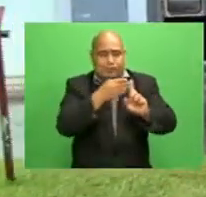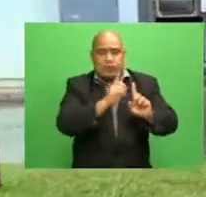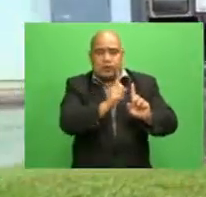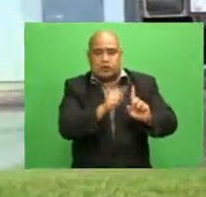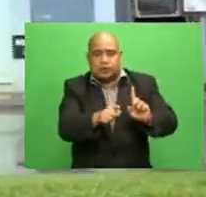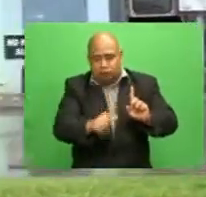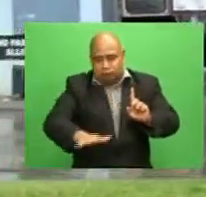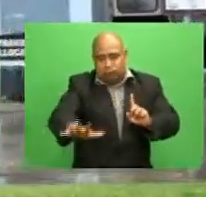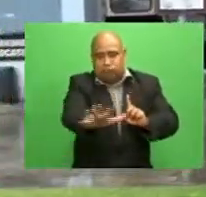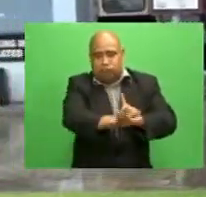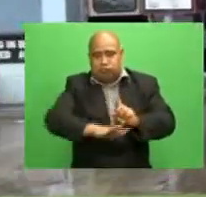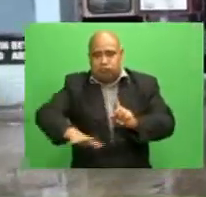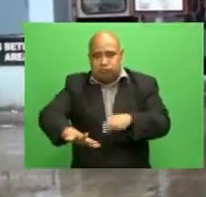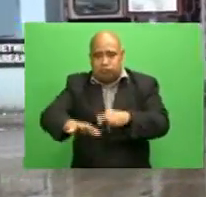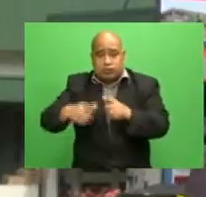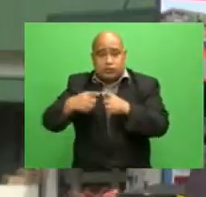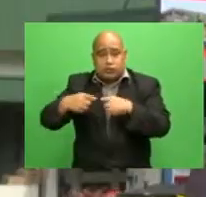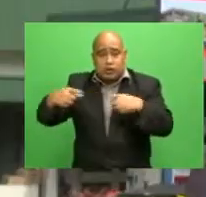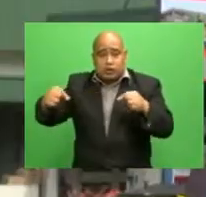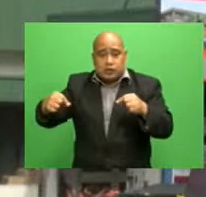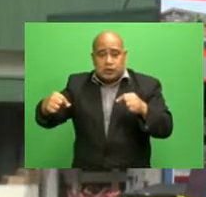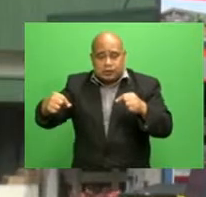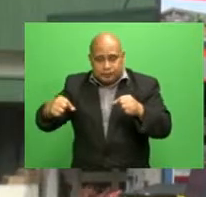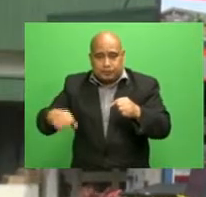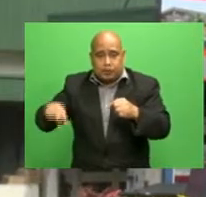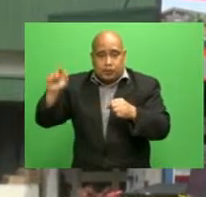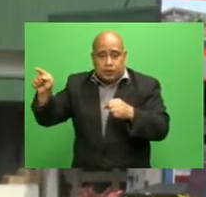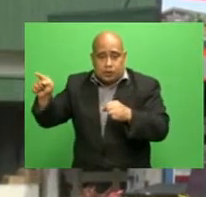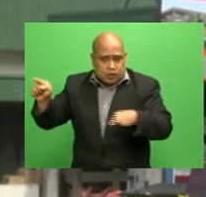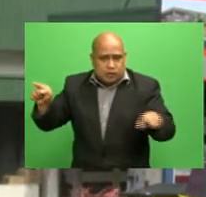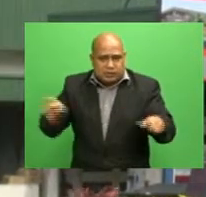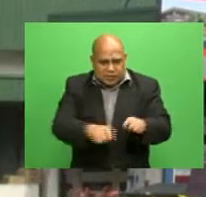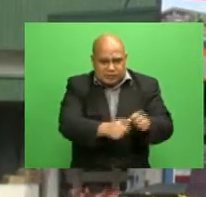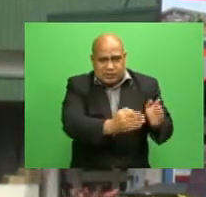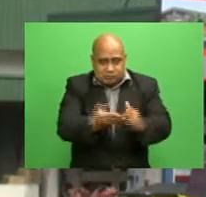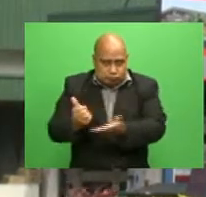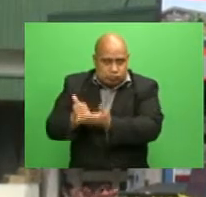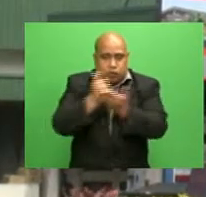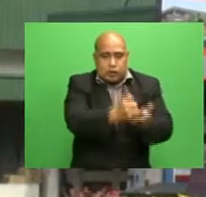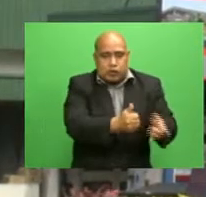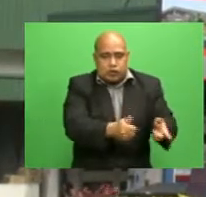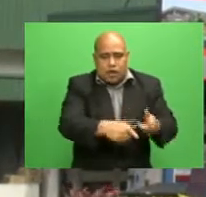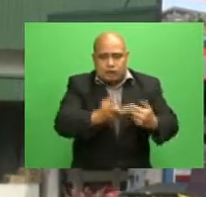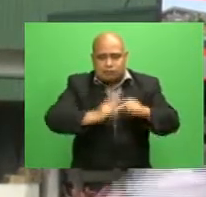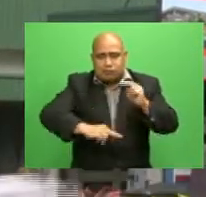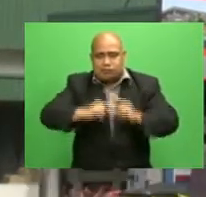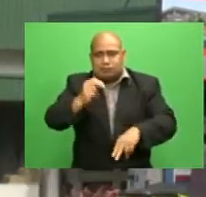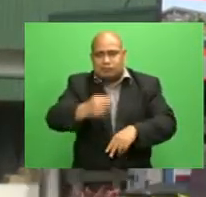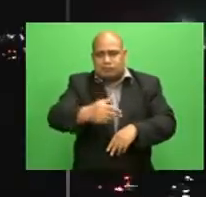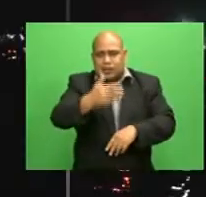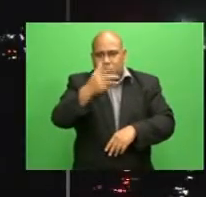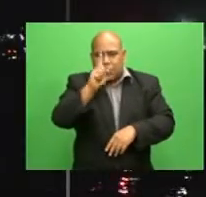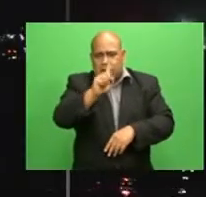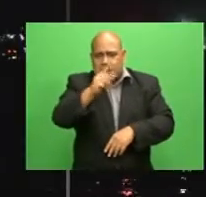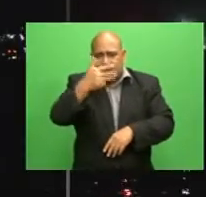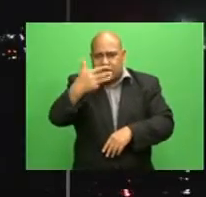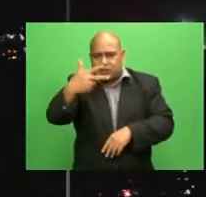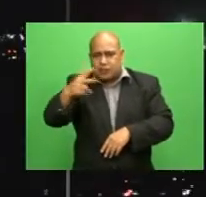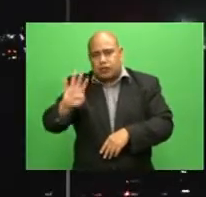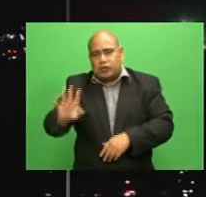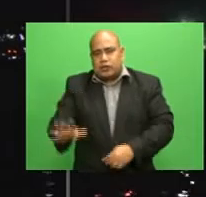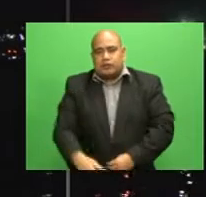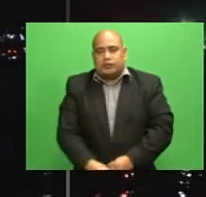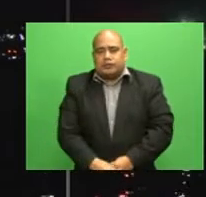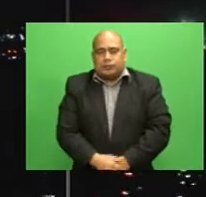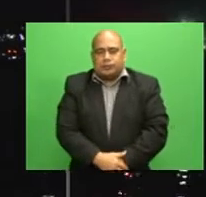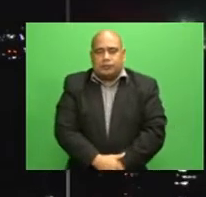develop its key public health infrastructure since 1984. Corey Tandolala, FBC News. The chair of the University